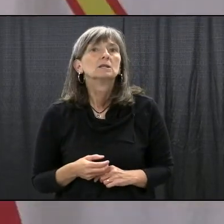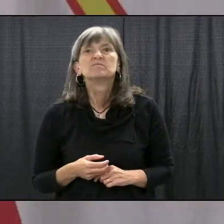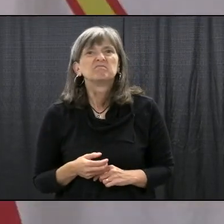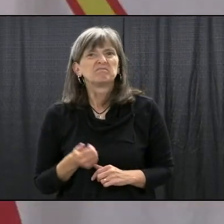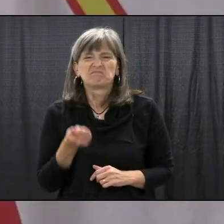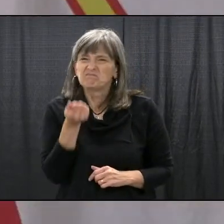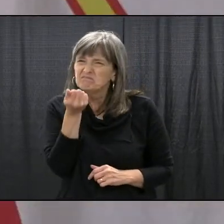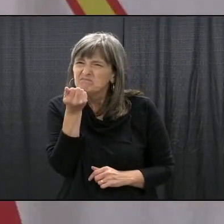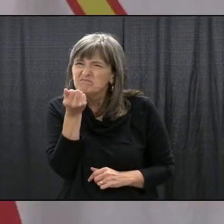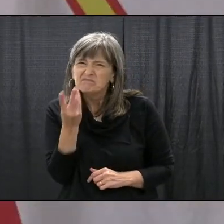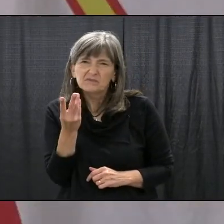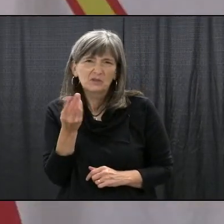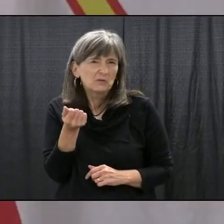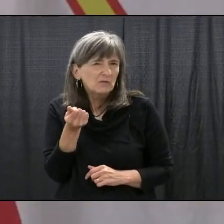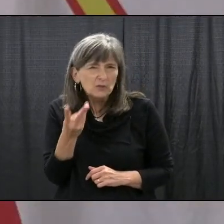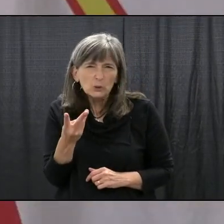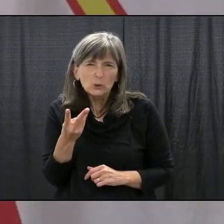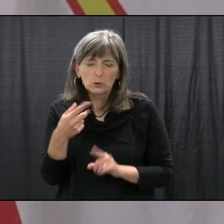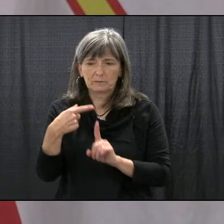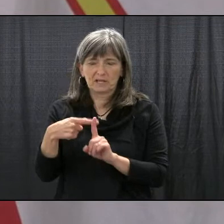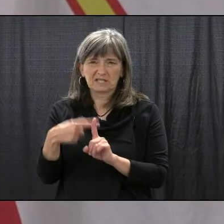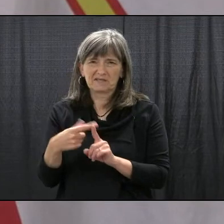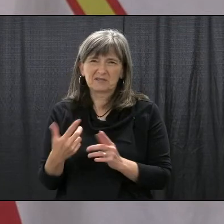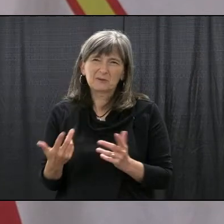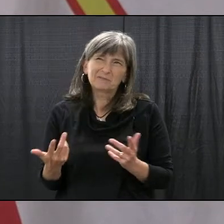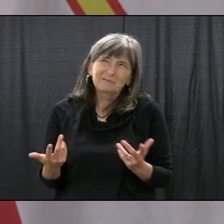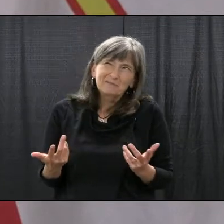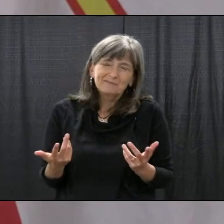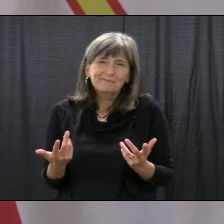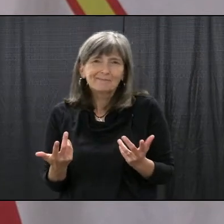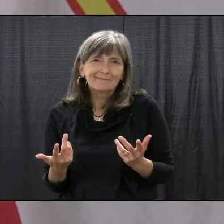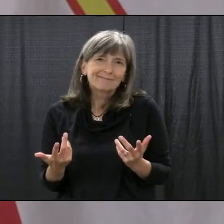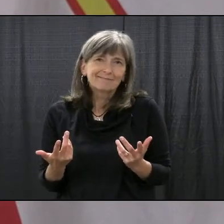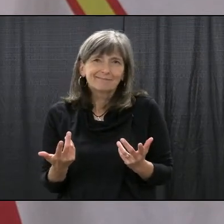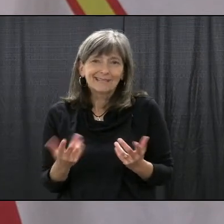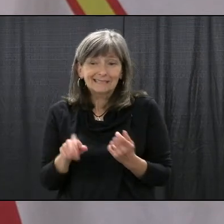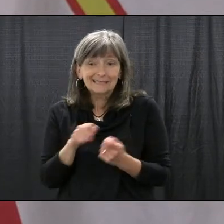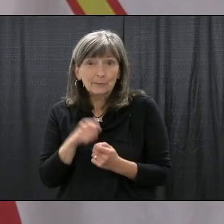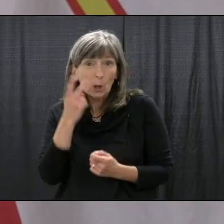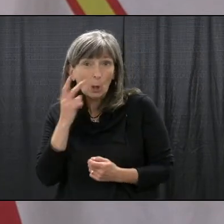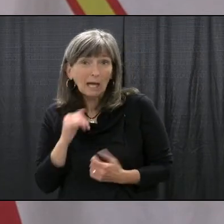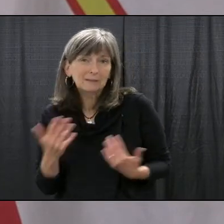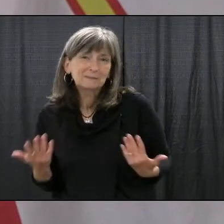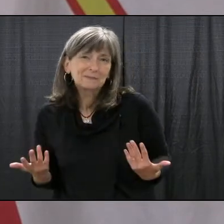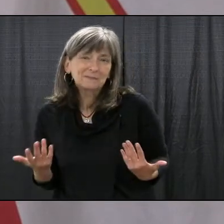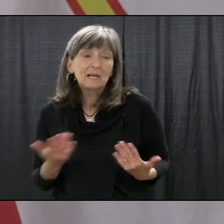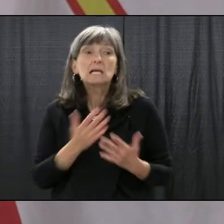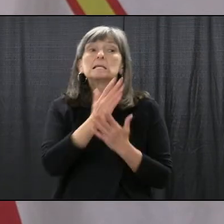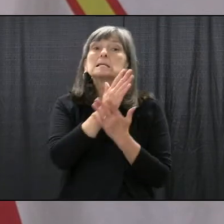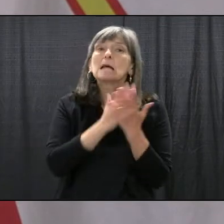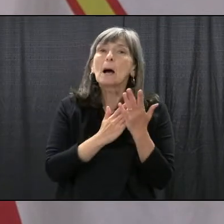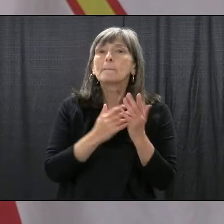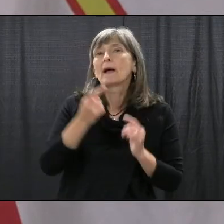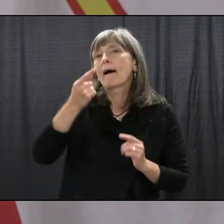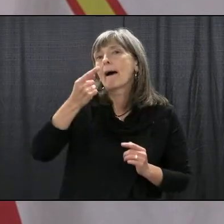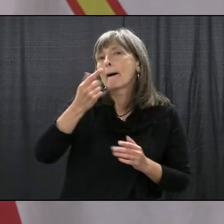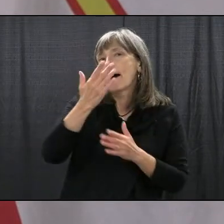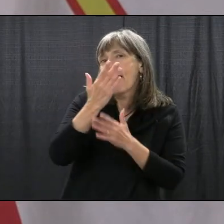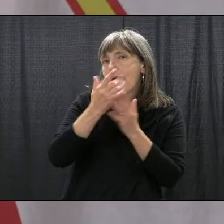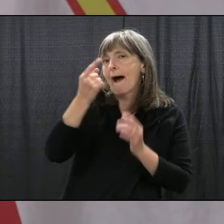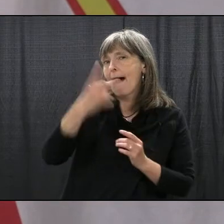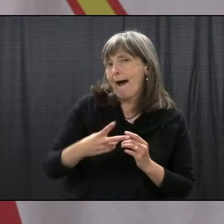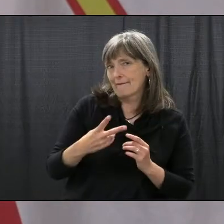very many, and so it's difficult to say. I think certainly there were some incompletely vaccinated